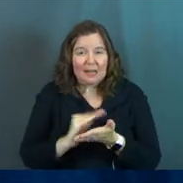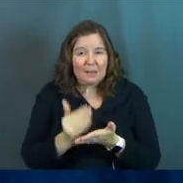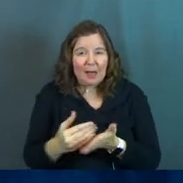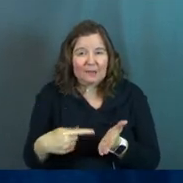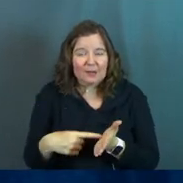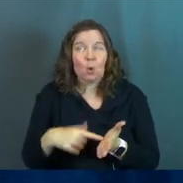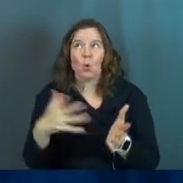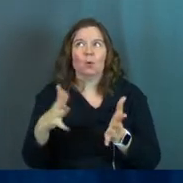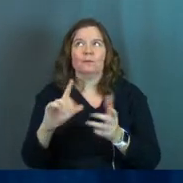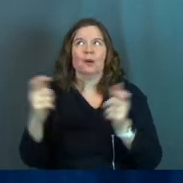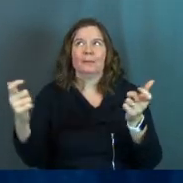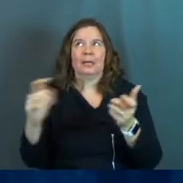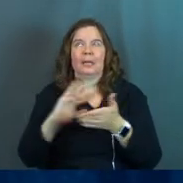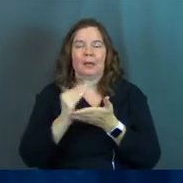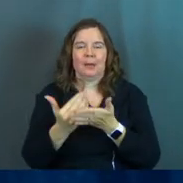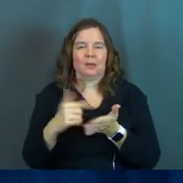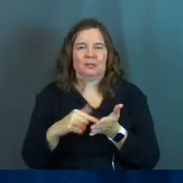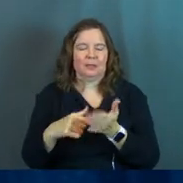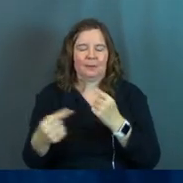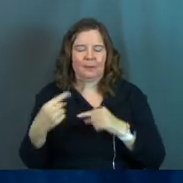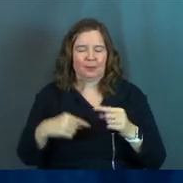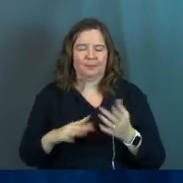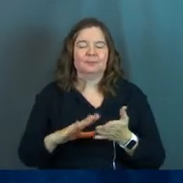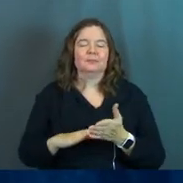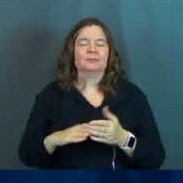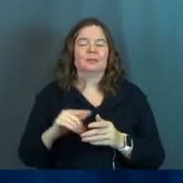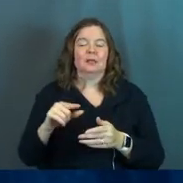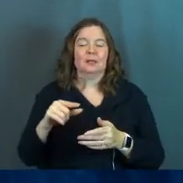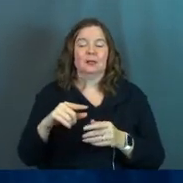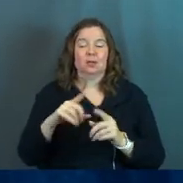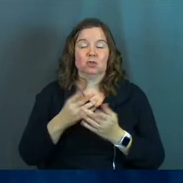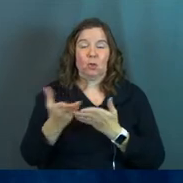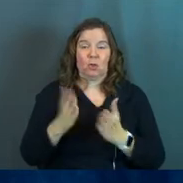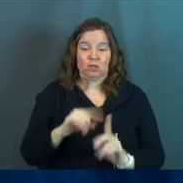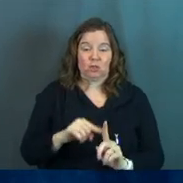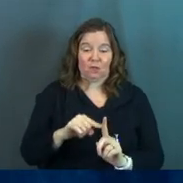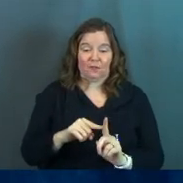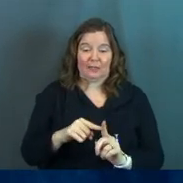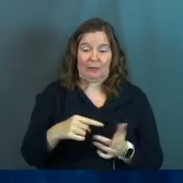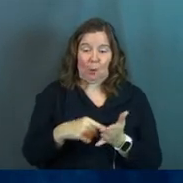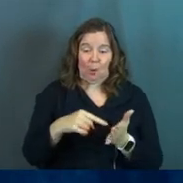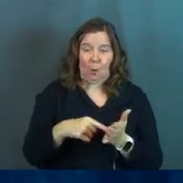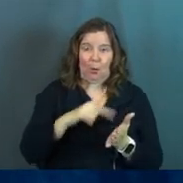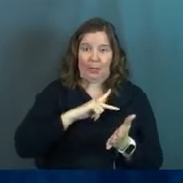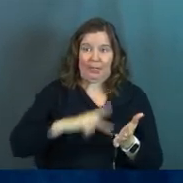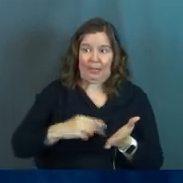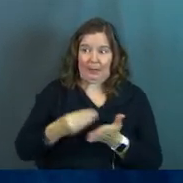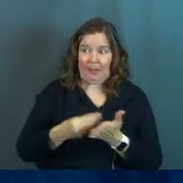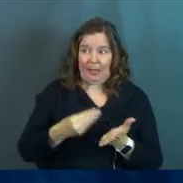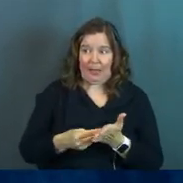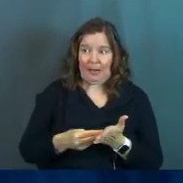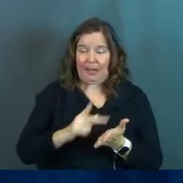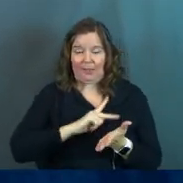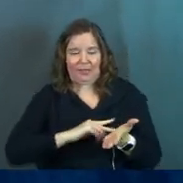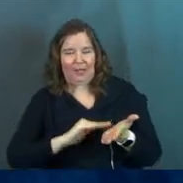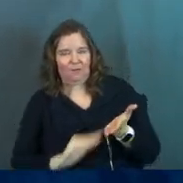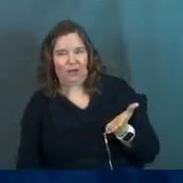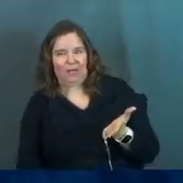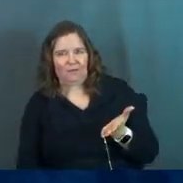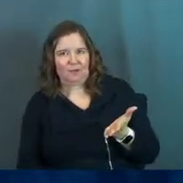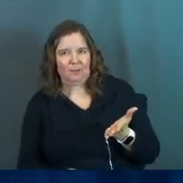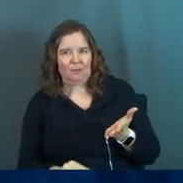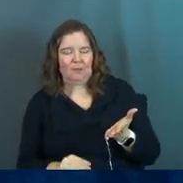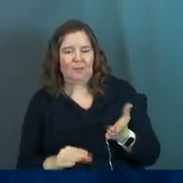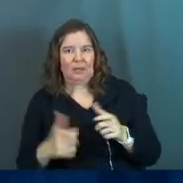amount. No, for a massive amount. Sorry, made backwards. He got forgiven for a massive amount from the king. And then he went to somebody else who had this tiny